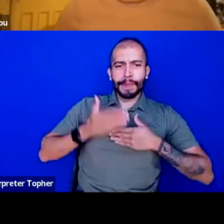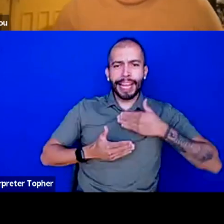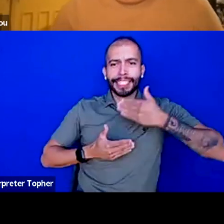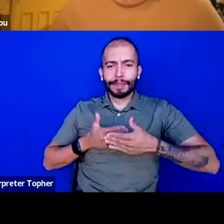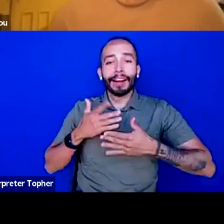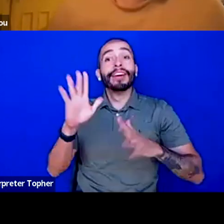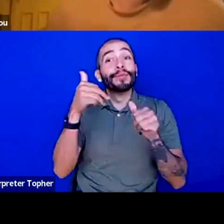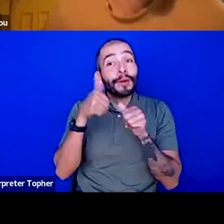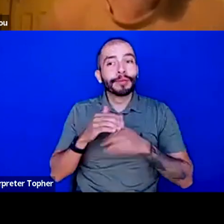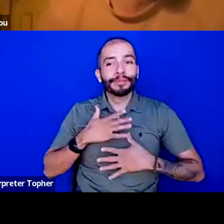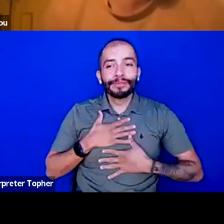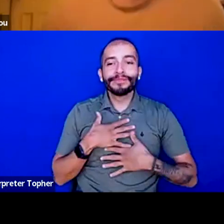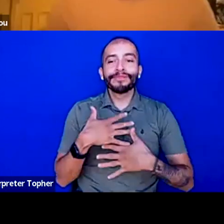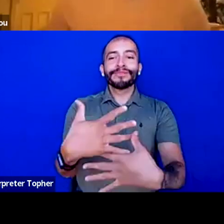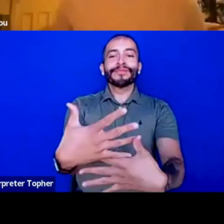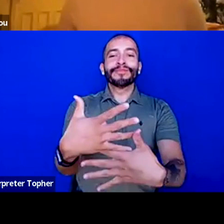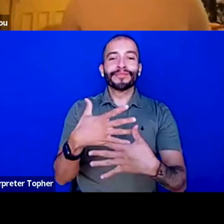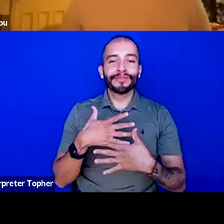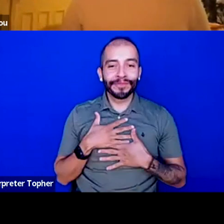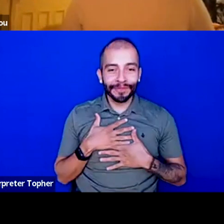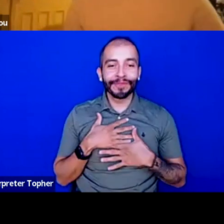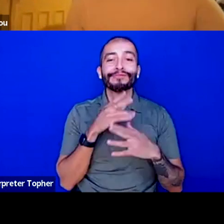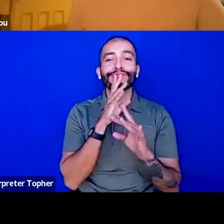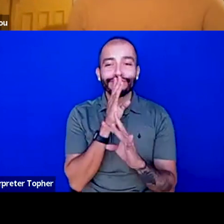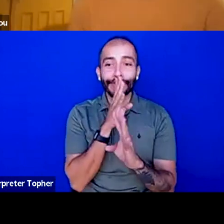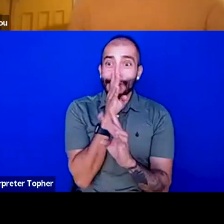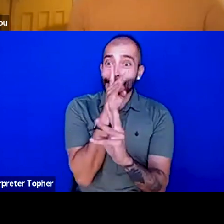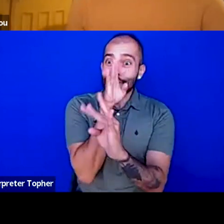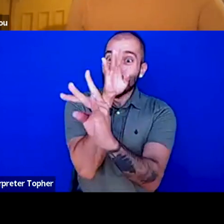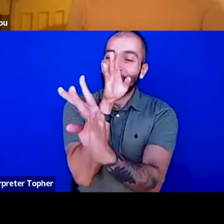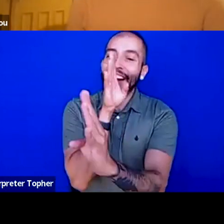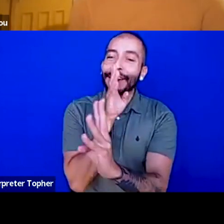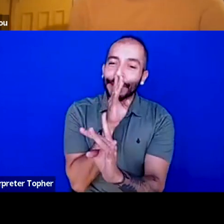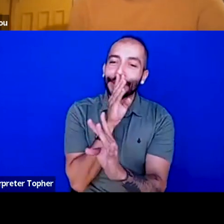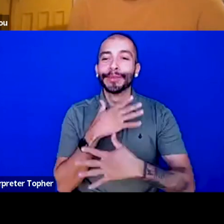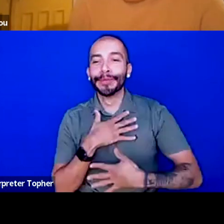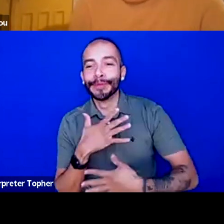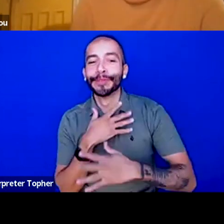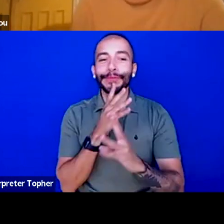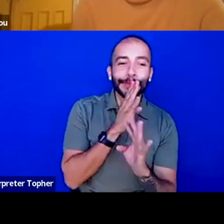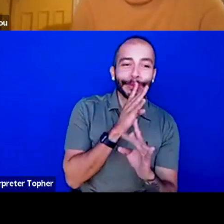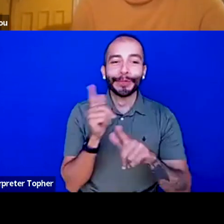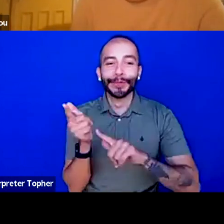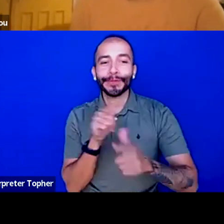Just makes it more accessible, not only for the interpreters, but also the folks listening in as well.